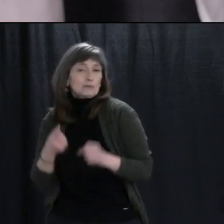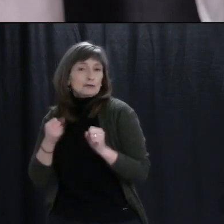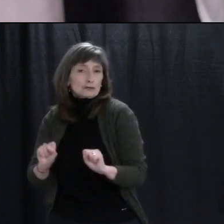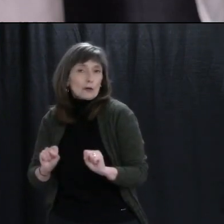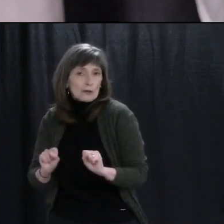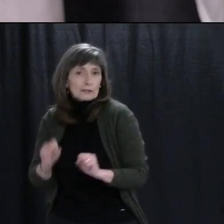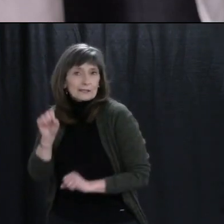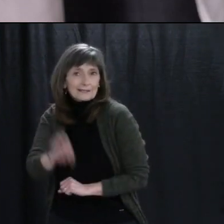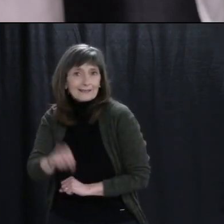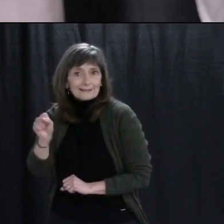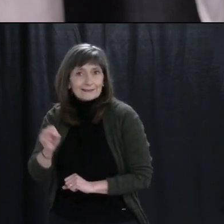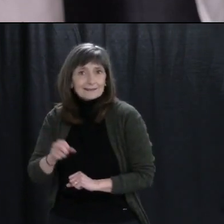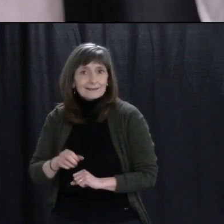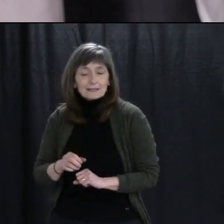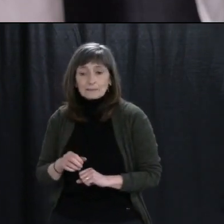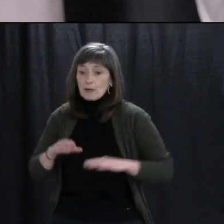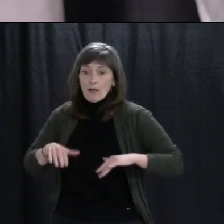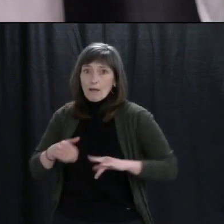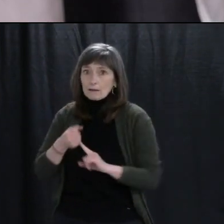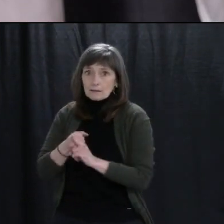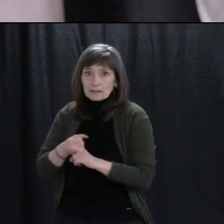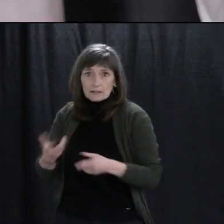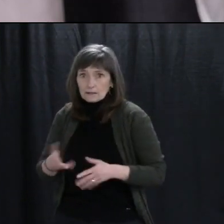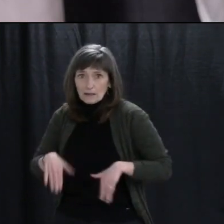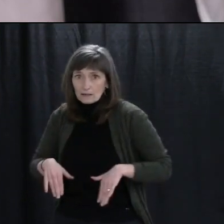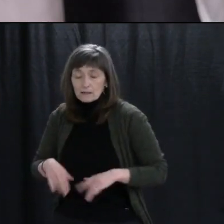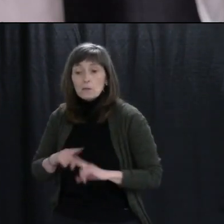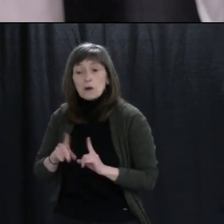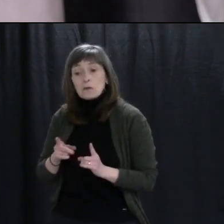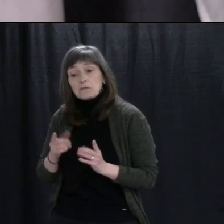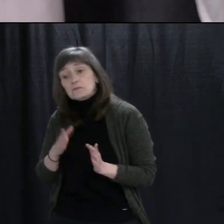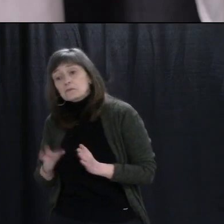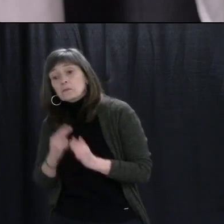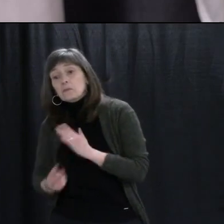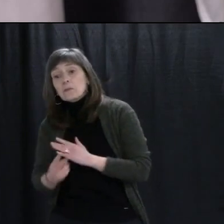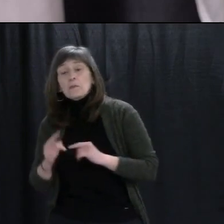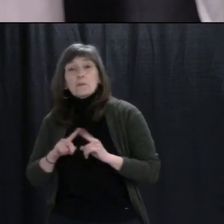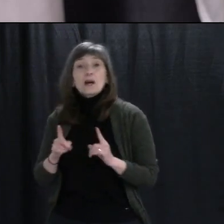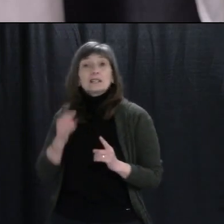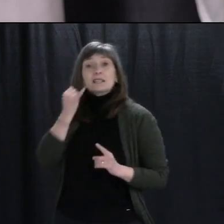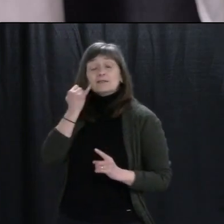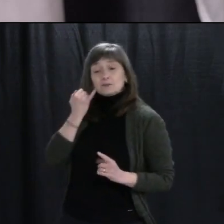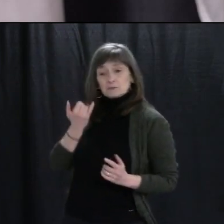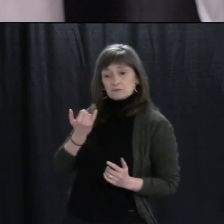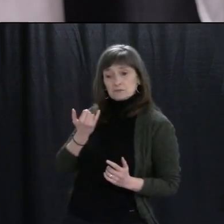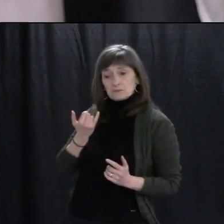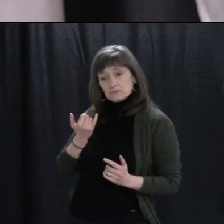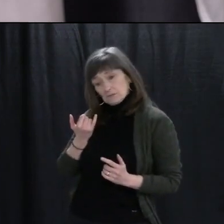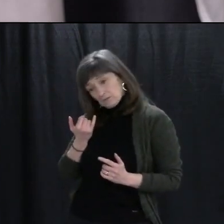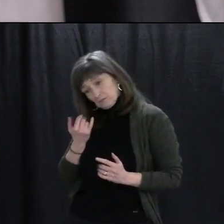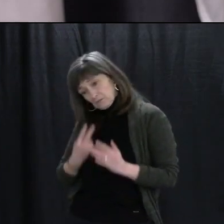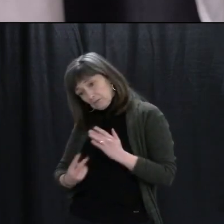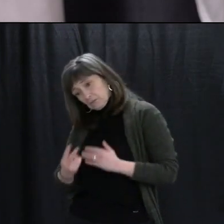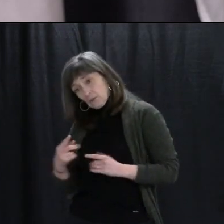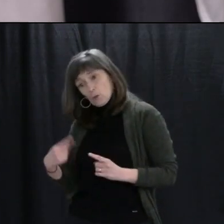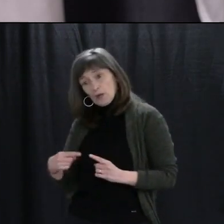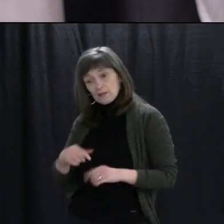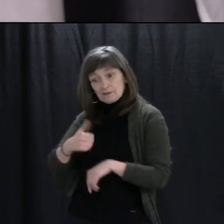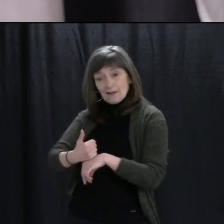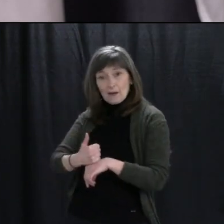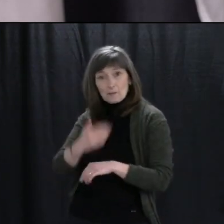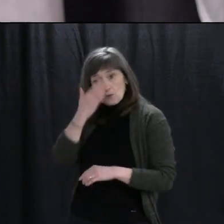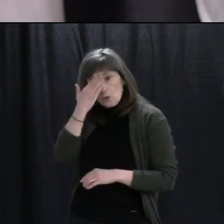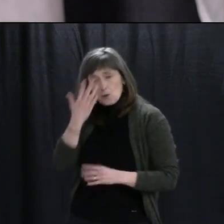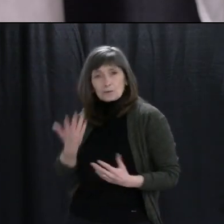it hits Newfoundland and Labrador, we're not quite there yet. But in terms of putting the modeling in place, the responsibility is on every single Newfoundlander and